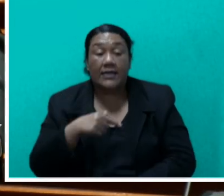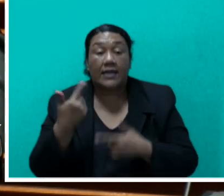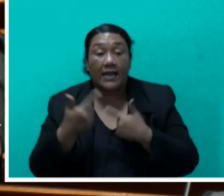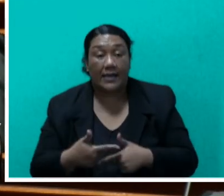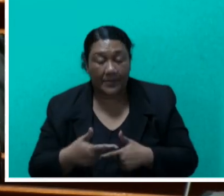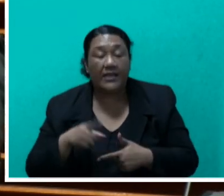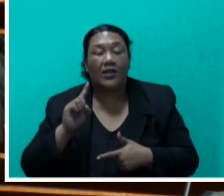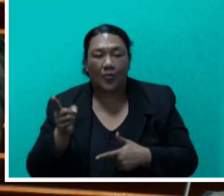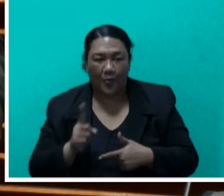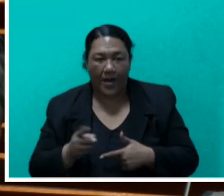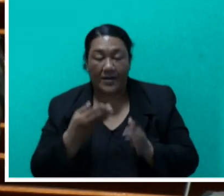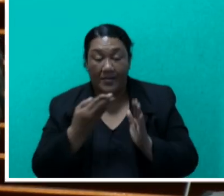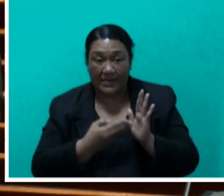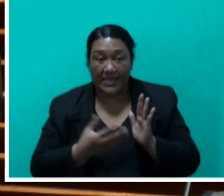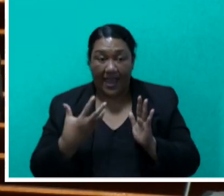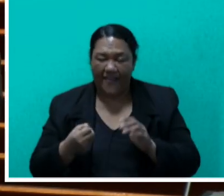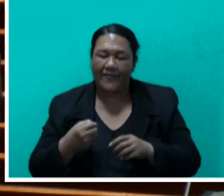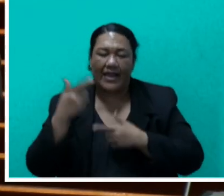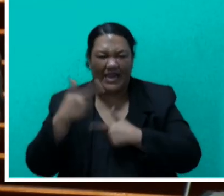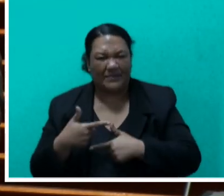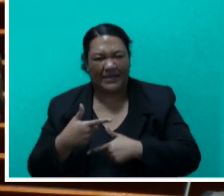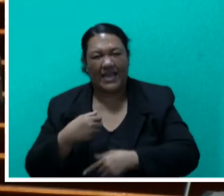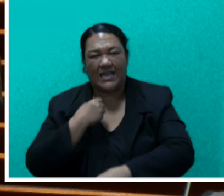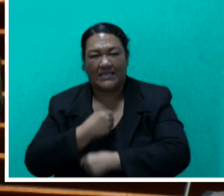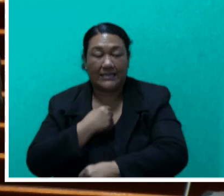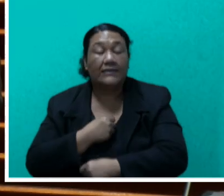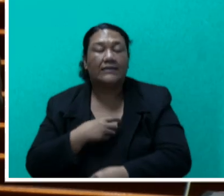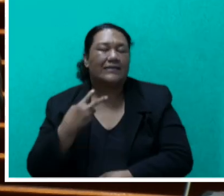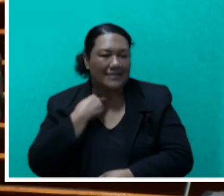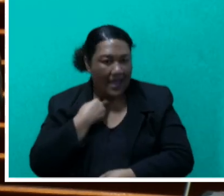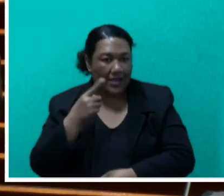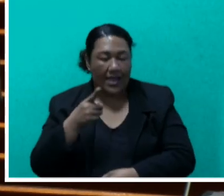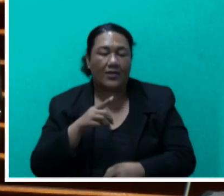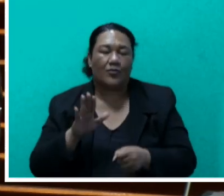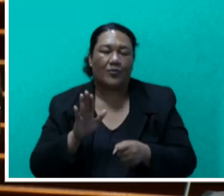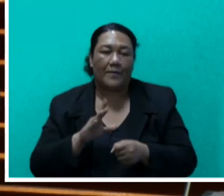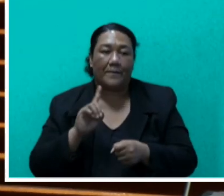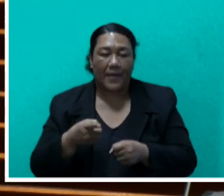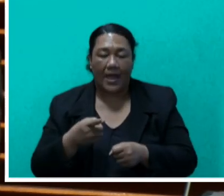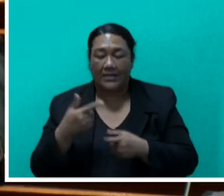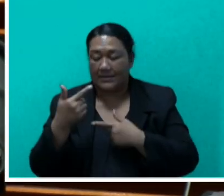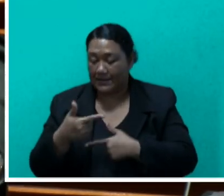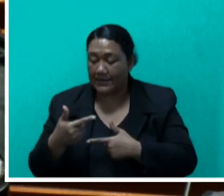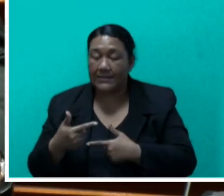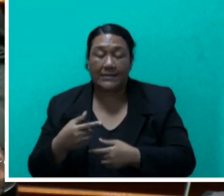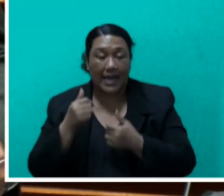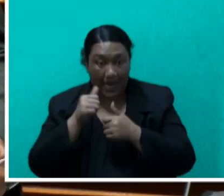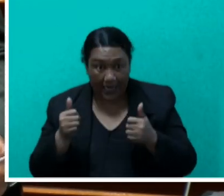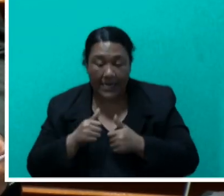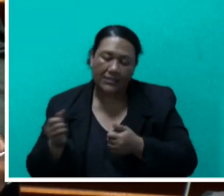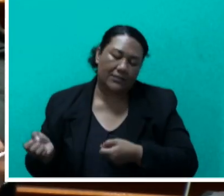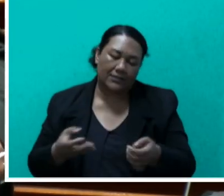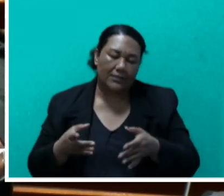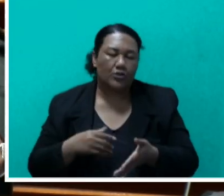of government and the limited machineries available with the Ministry of Agriculture to ensure all farmers receive a fair share of infrastructure